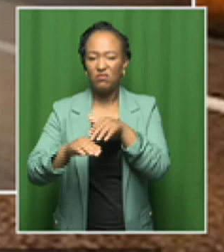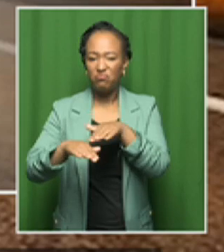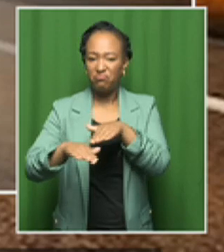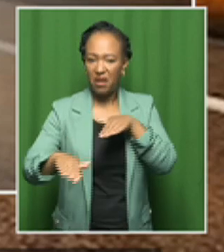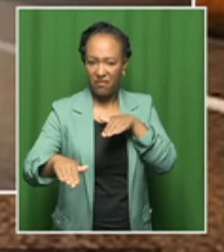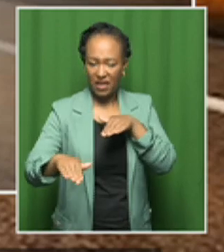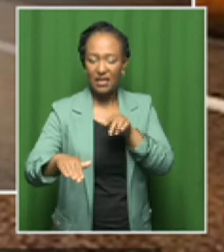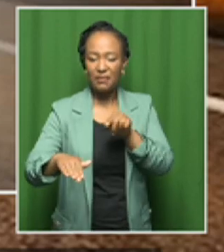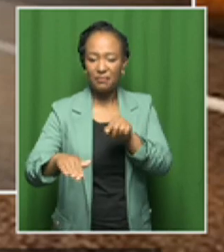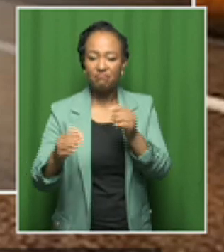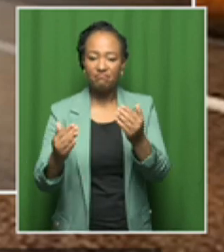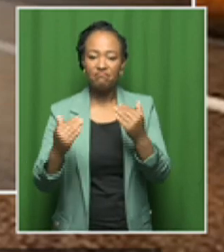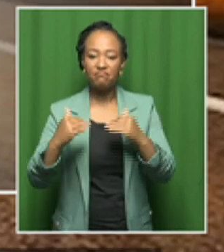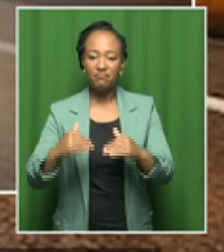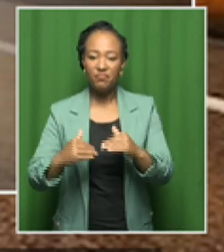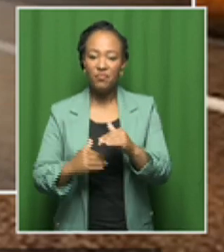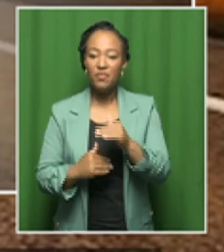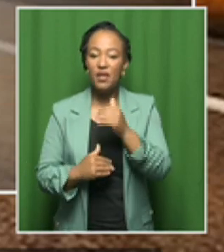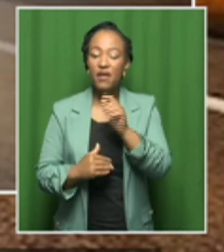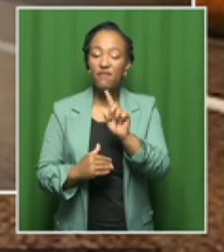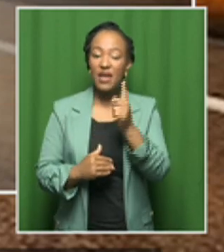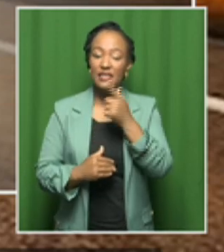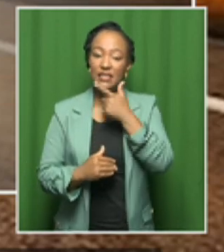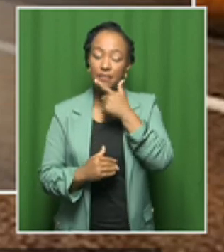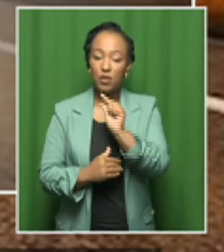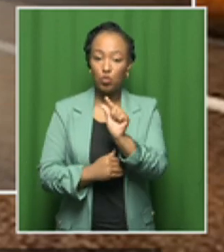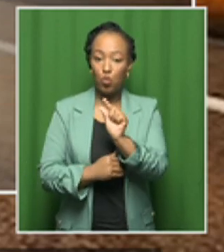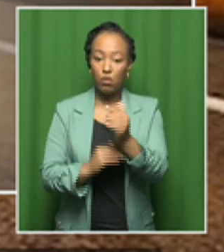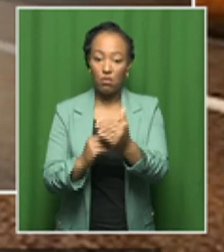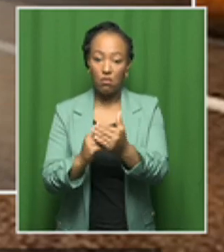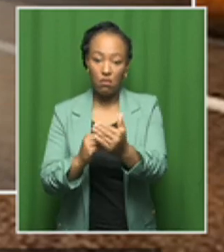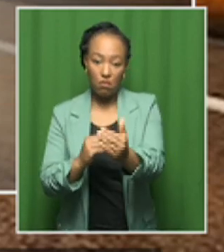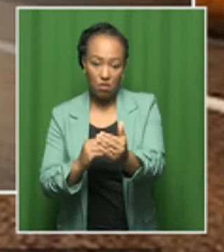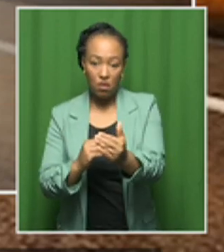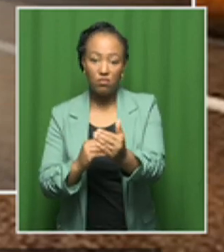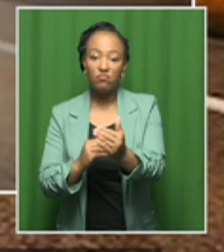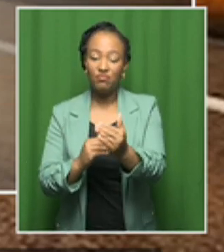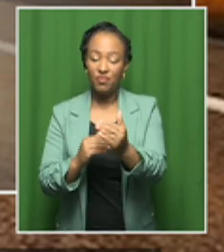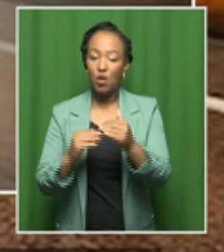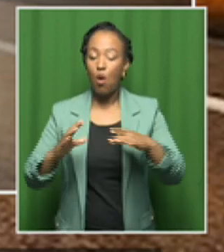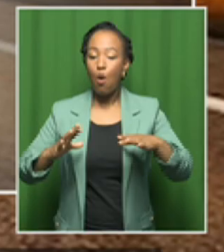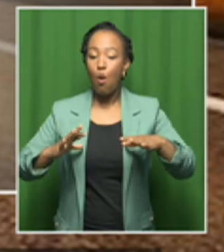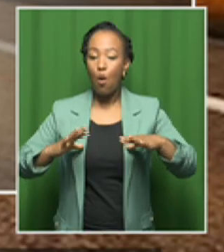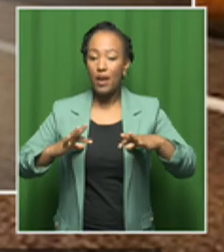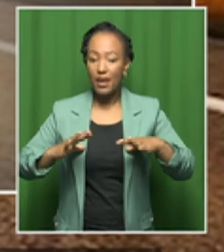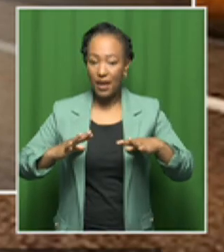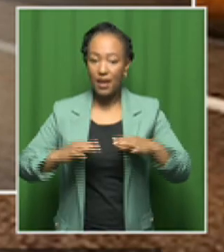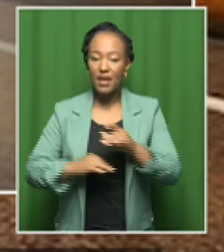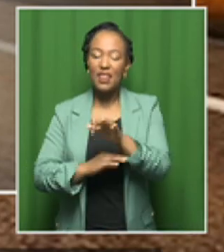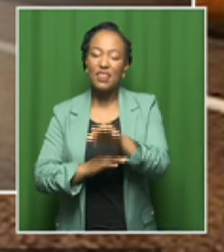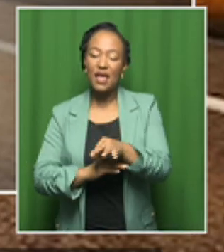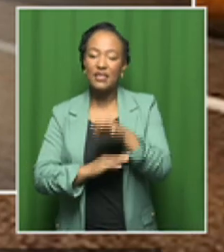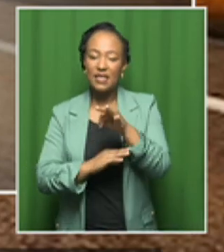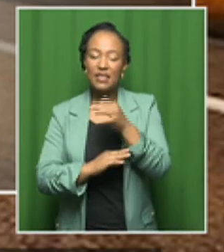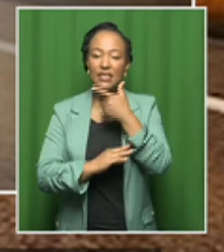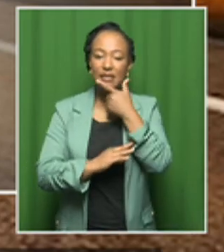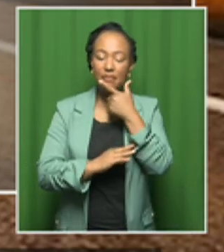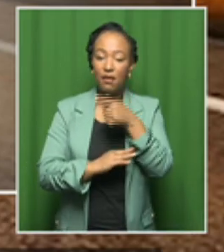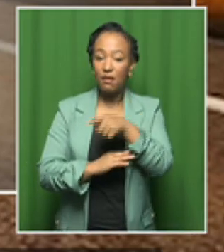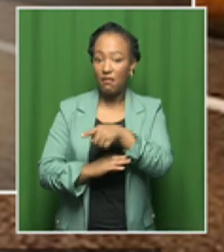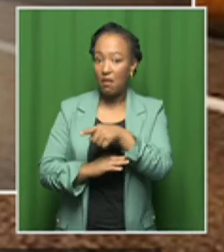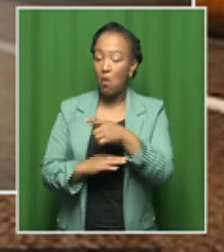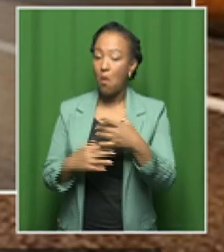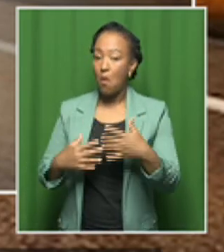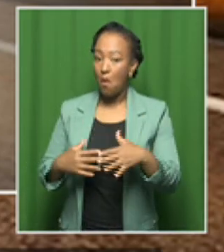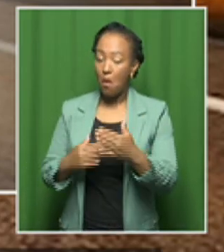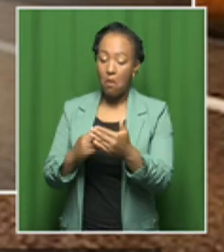the 1st of December, aren't we? Someone just mentioned they break for the holiday season on the 13th of December this year. And I thought, wow, that's not that far